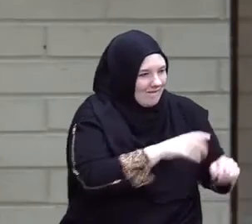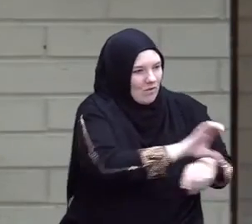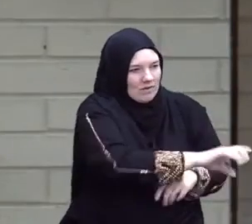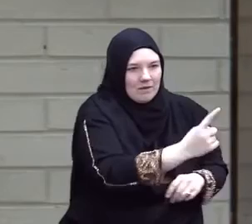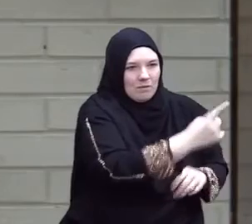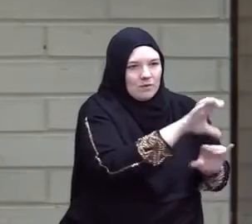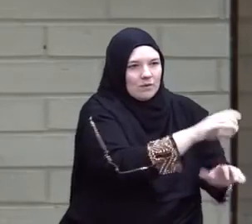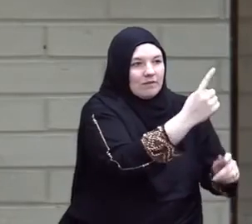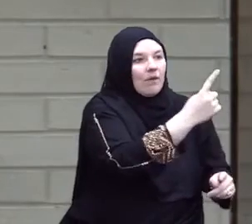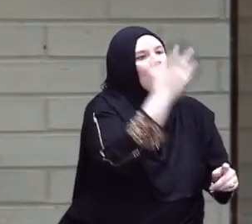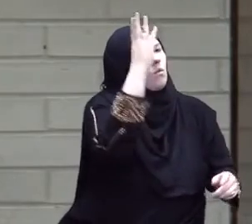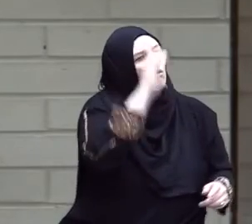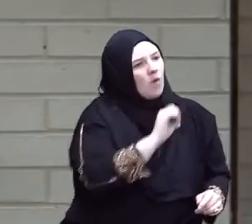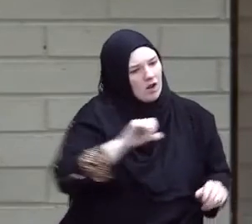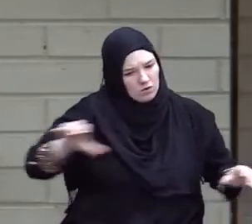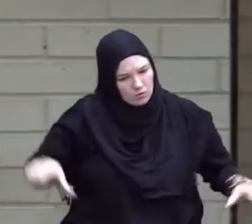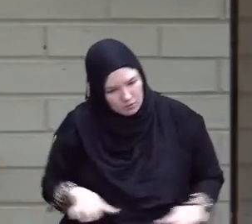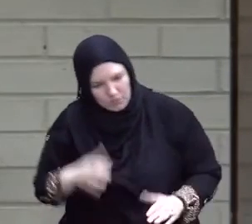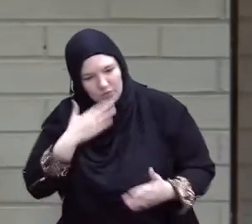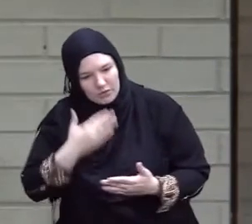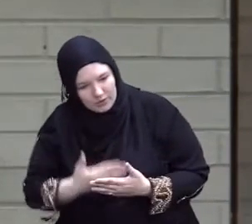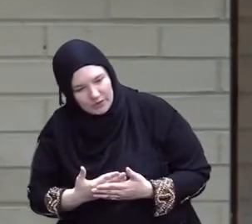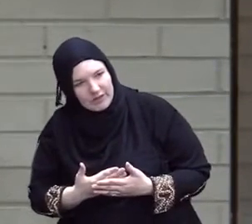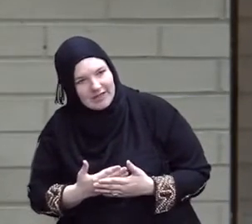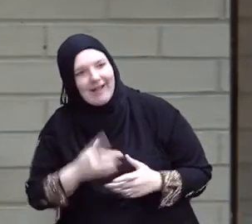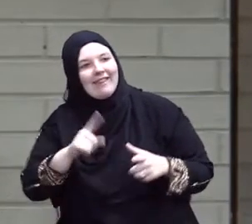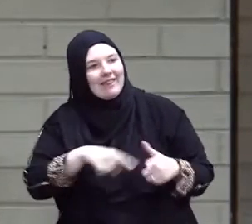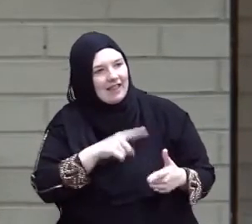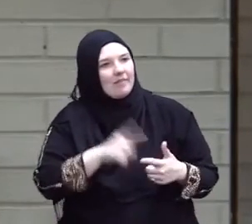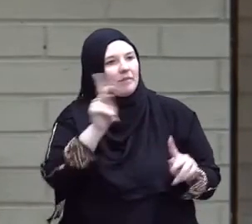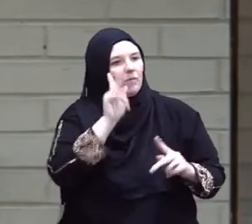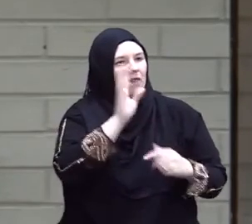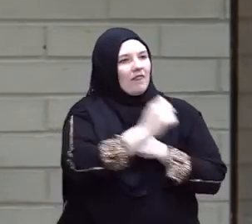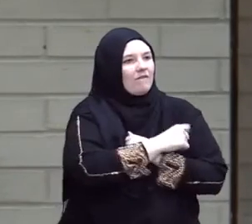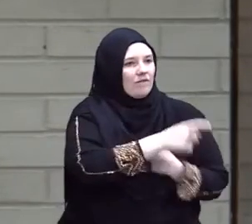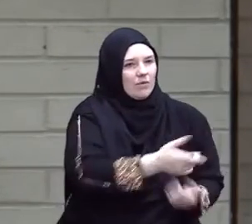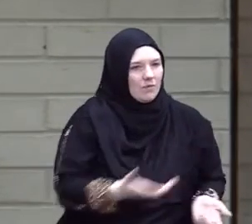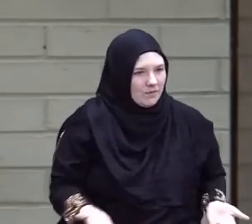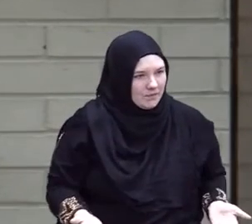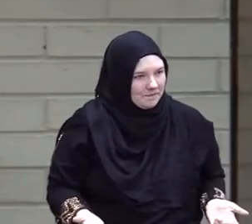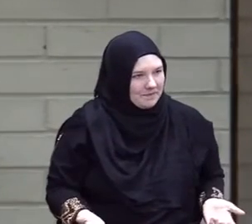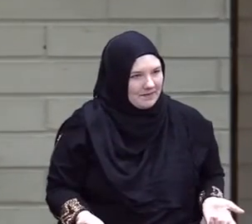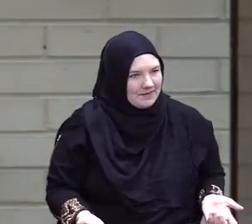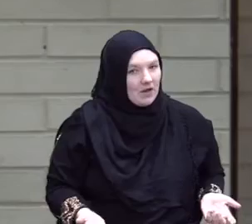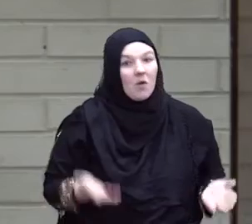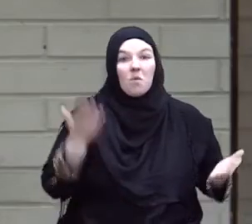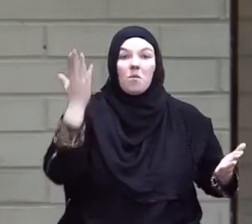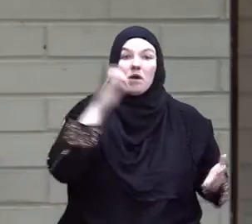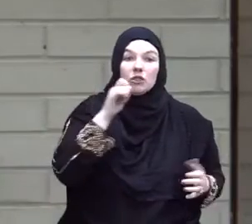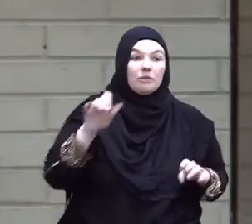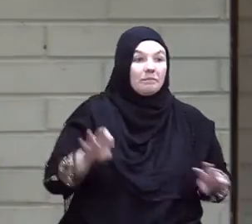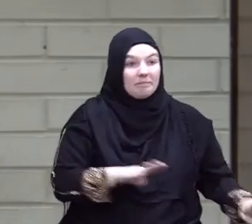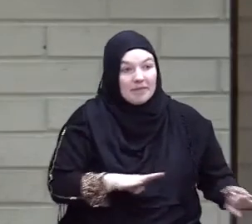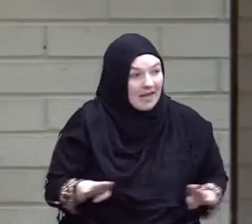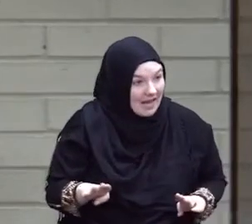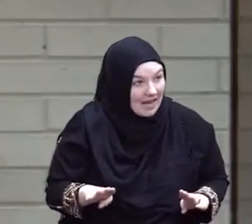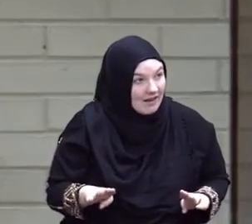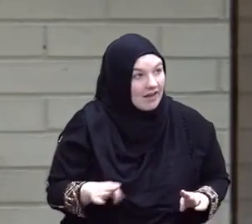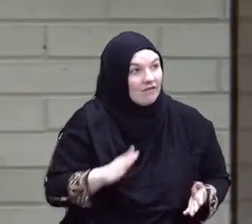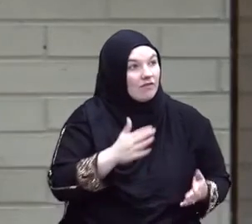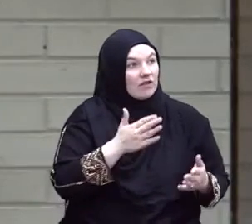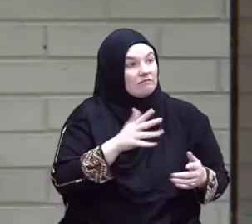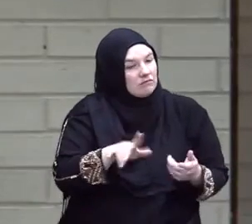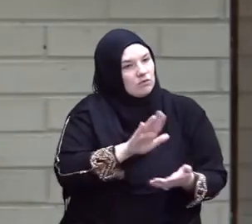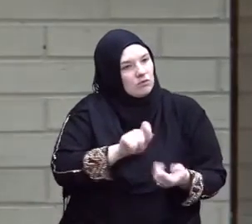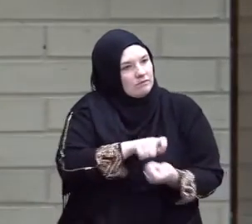right? Why don't you act righteously and everybody would love you? Why don't you behave nicely and everybody would